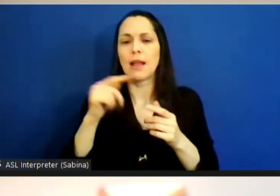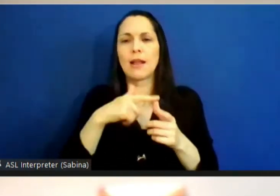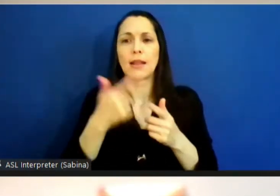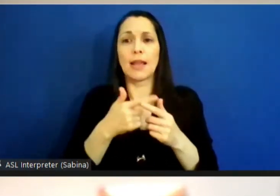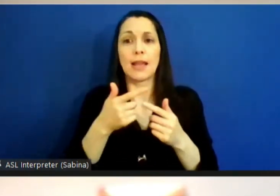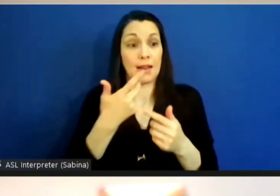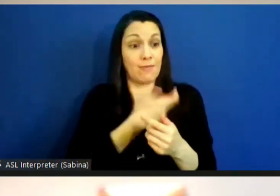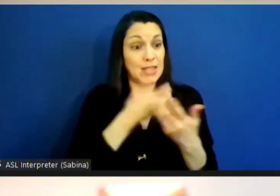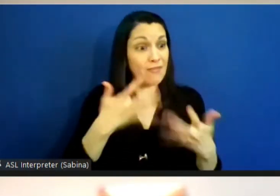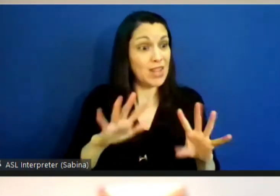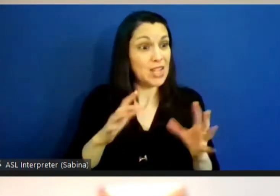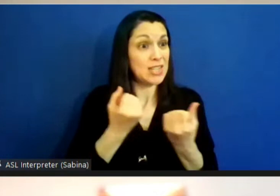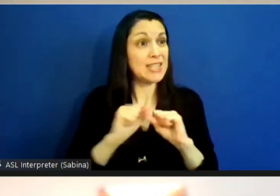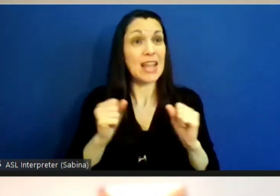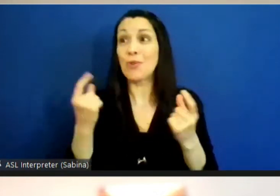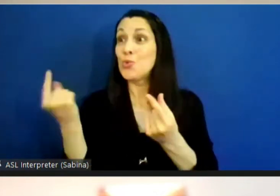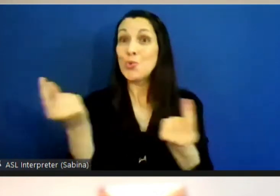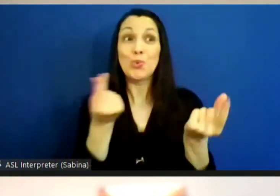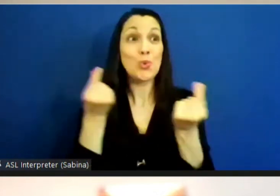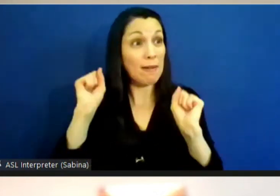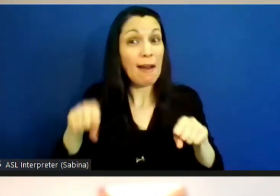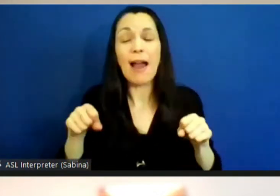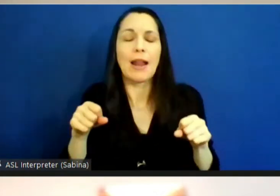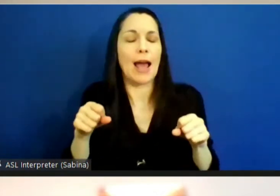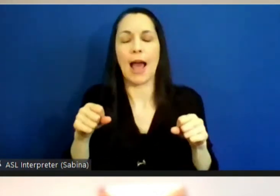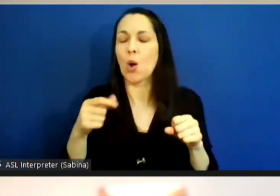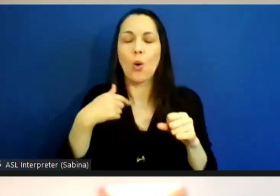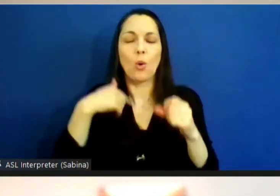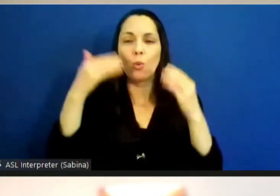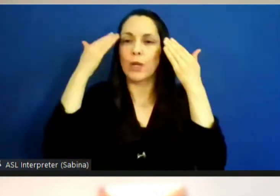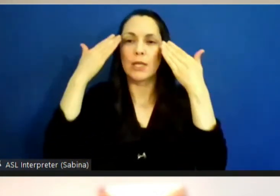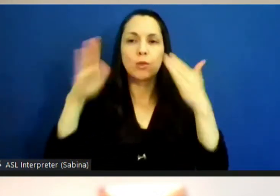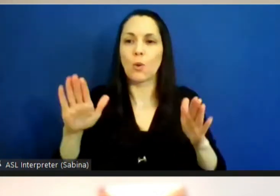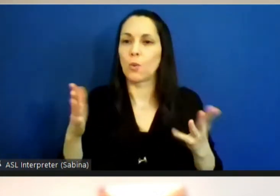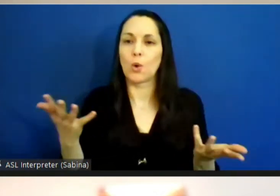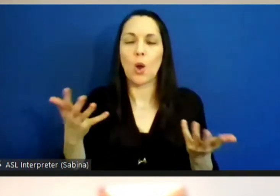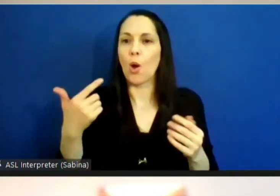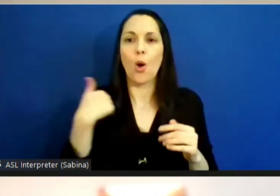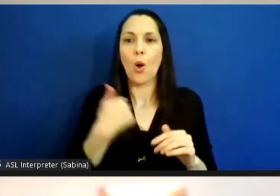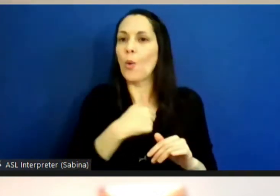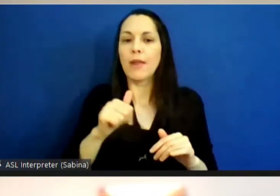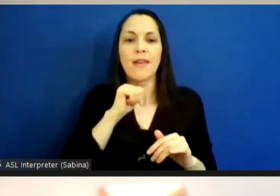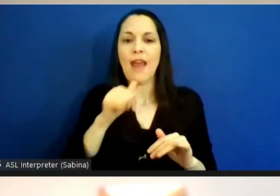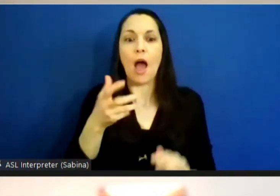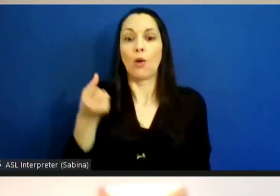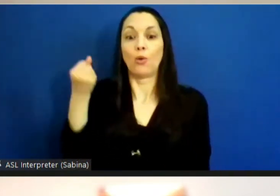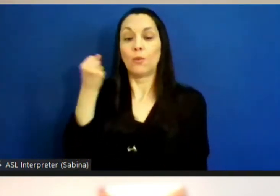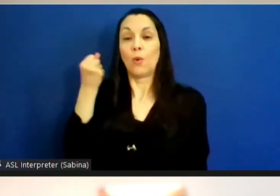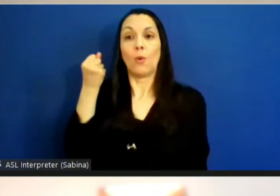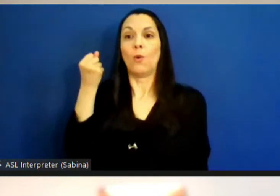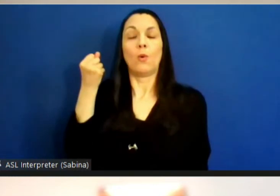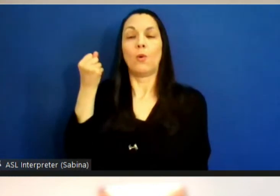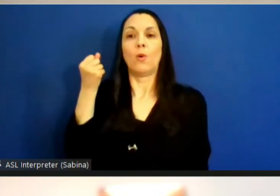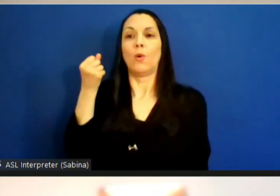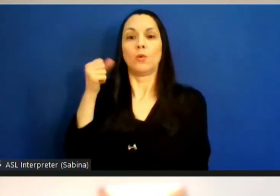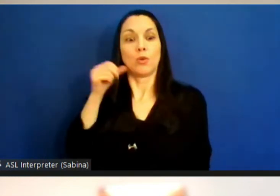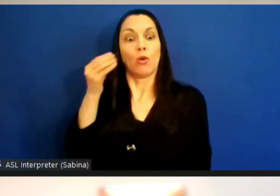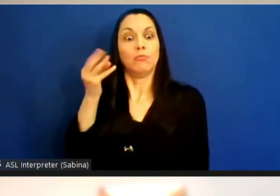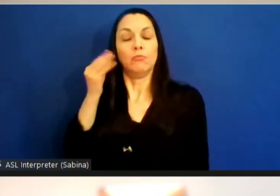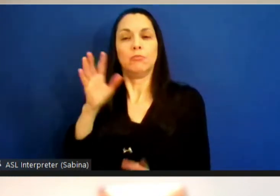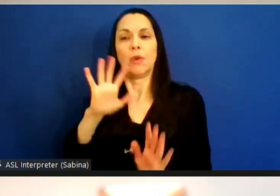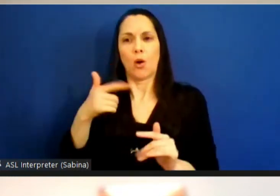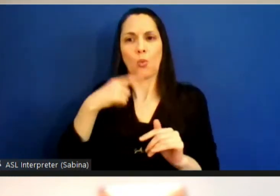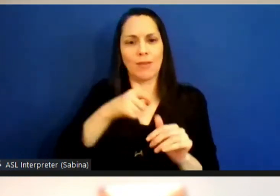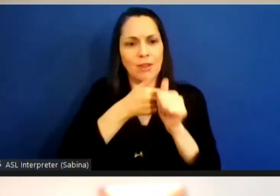And we don't know that yet. Nobody knows that. It's not something anyone's holding back. We're trying to use good scientific principles